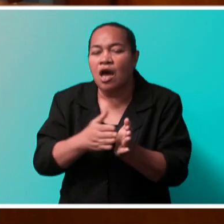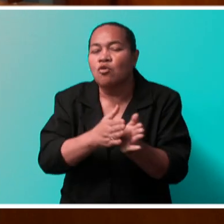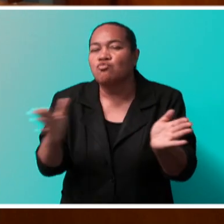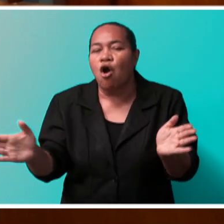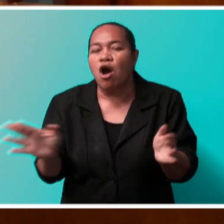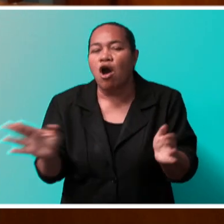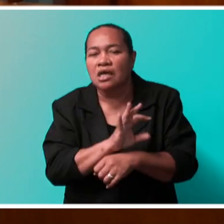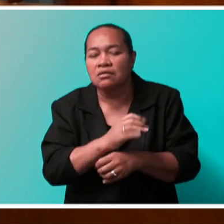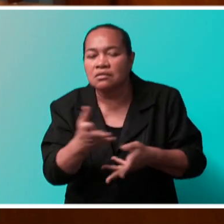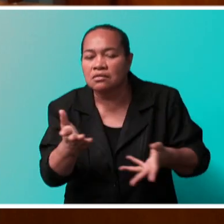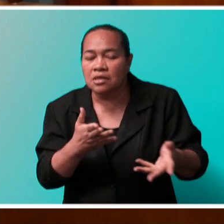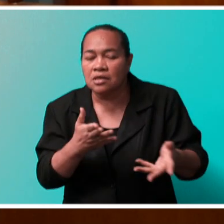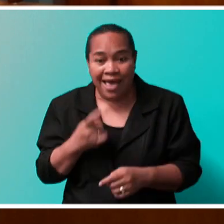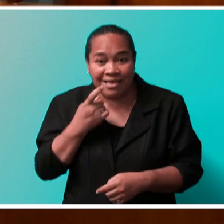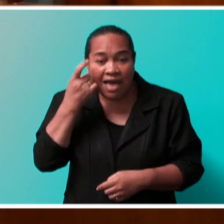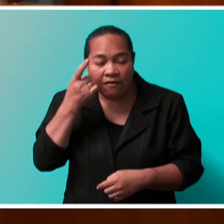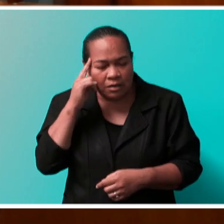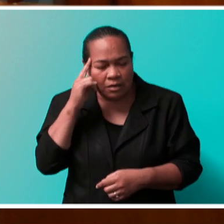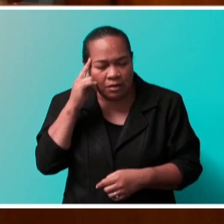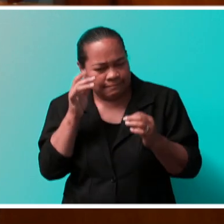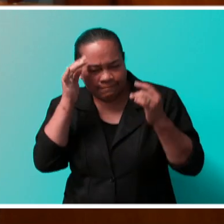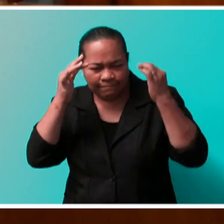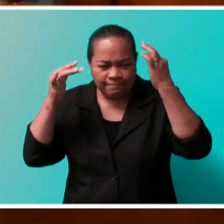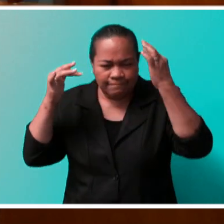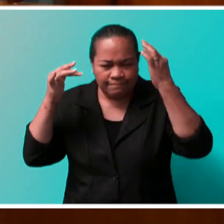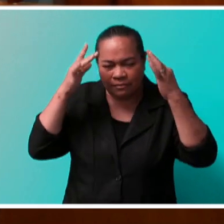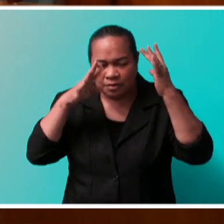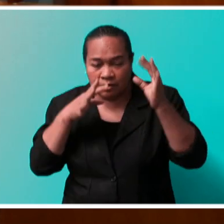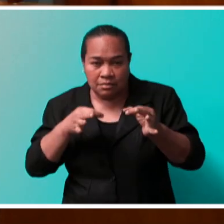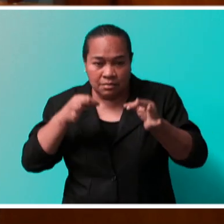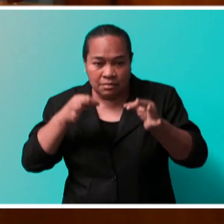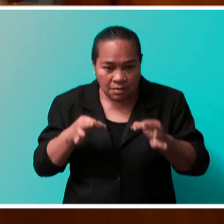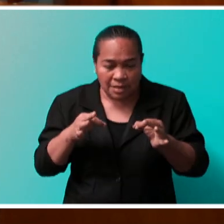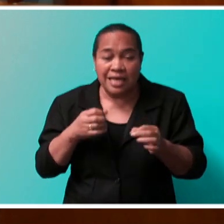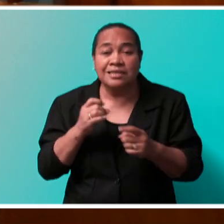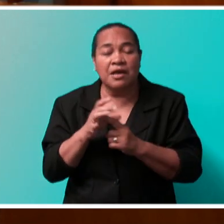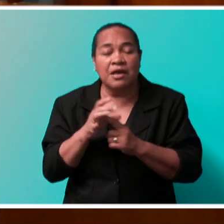careful consideration of the issues that matter most to our nation.